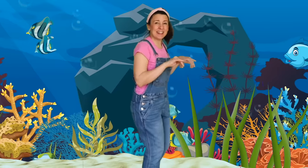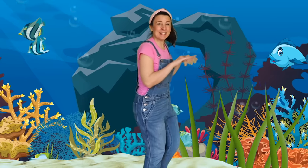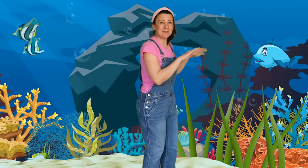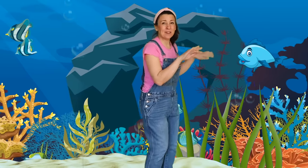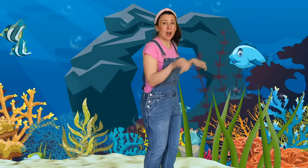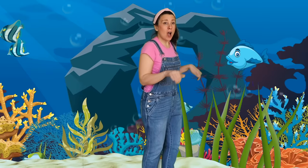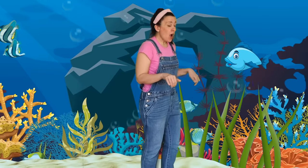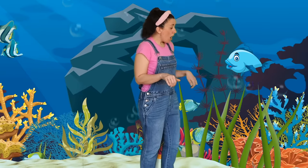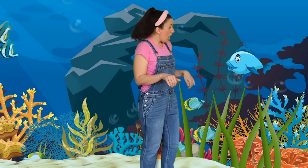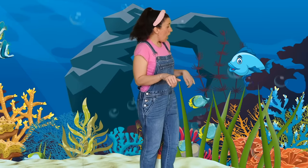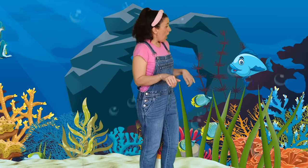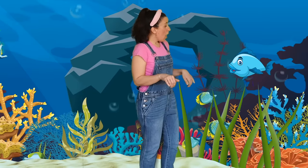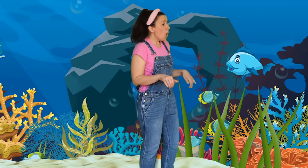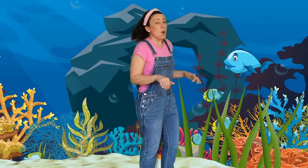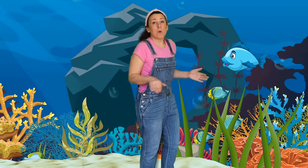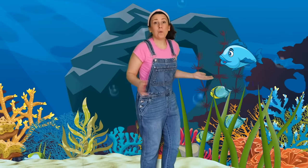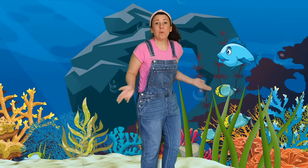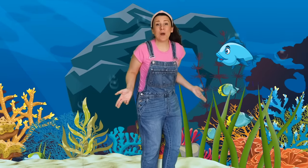Swim.